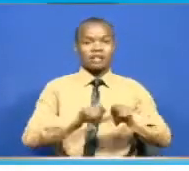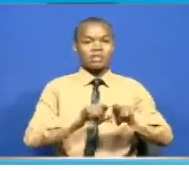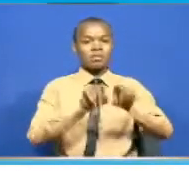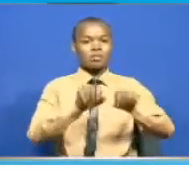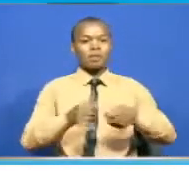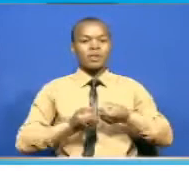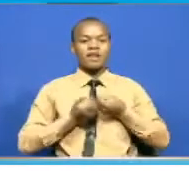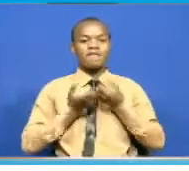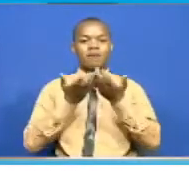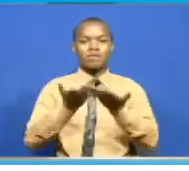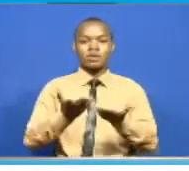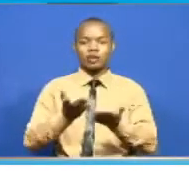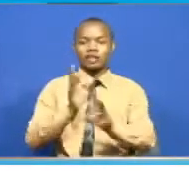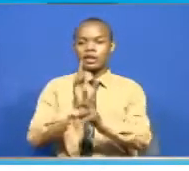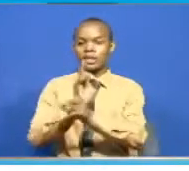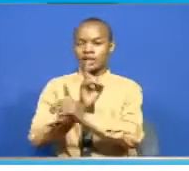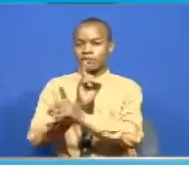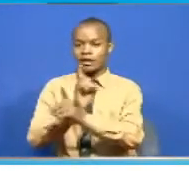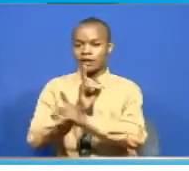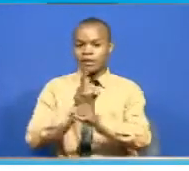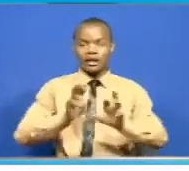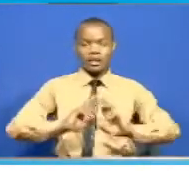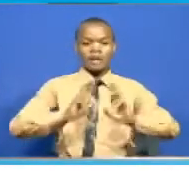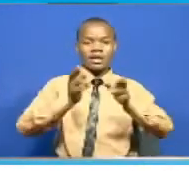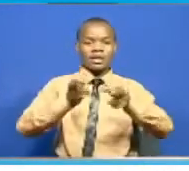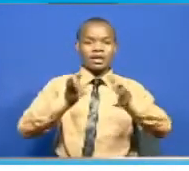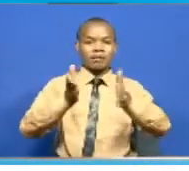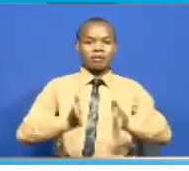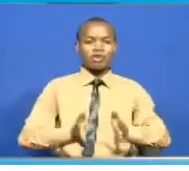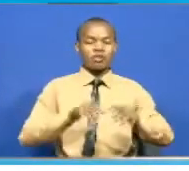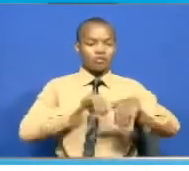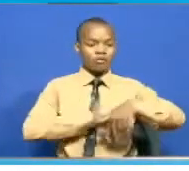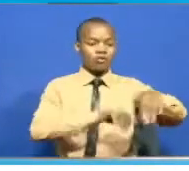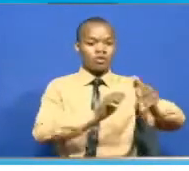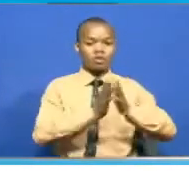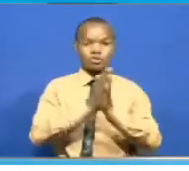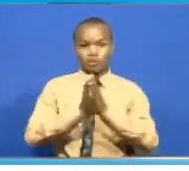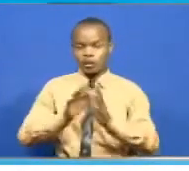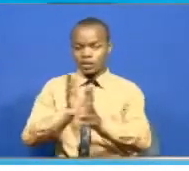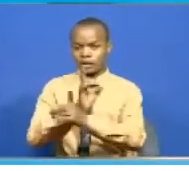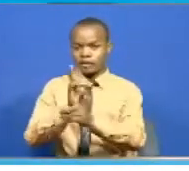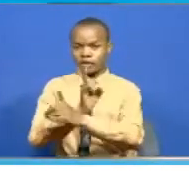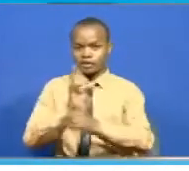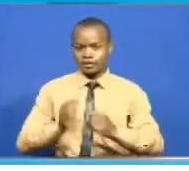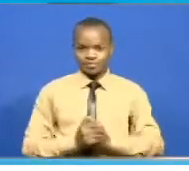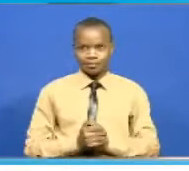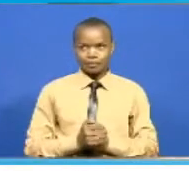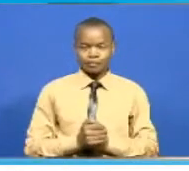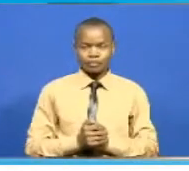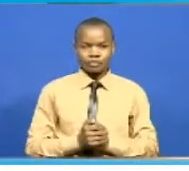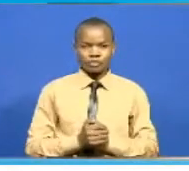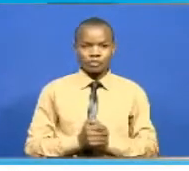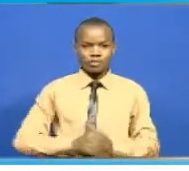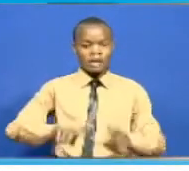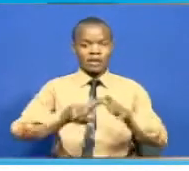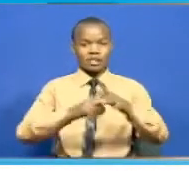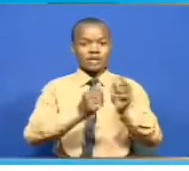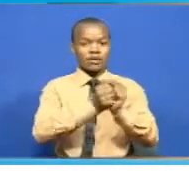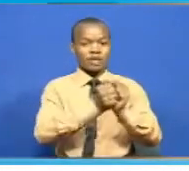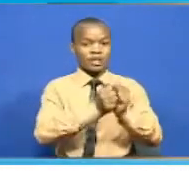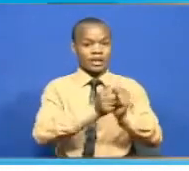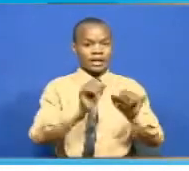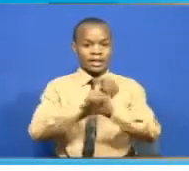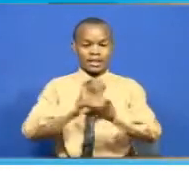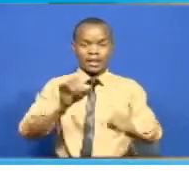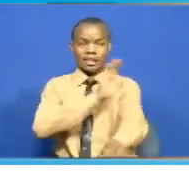from various reporters who are on the ground following up on various stories. To start us off is the conversation on matters renewable